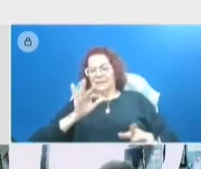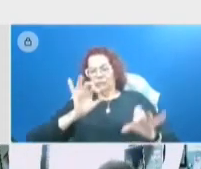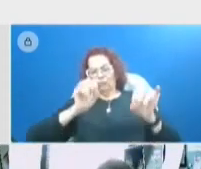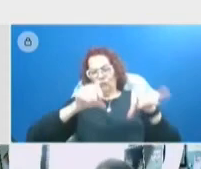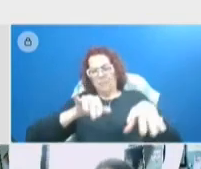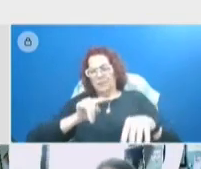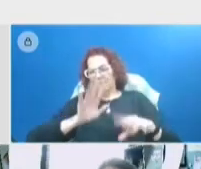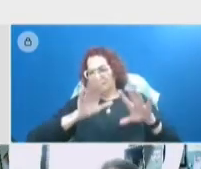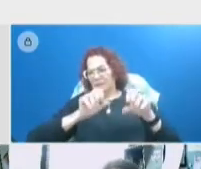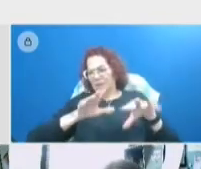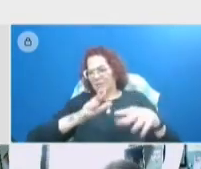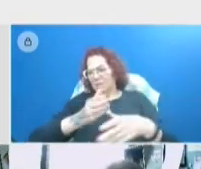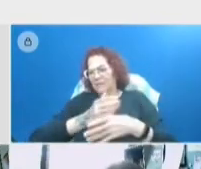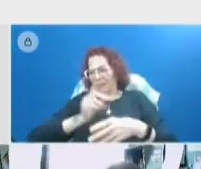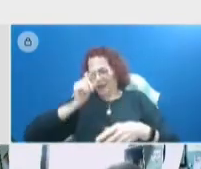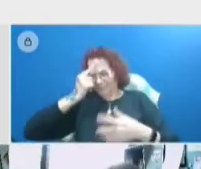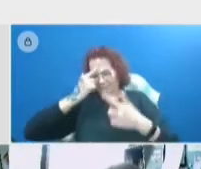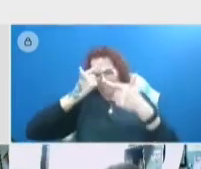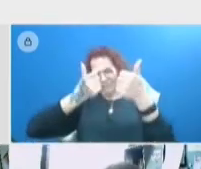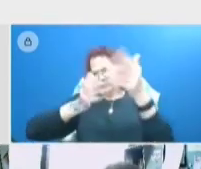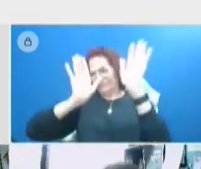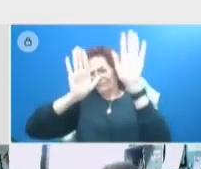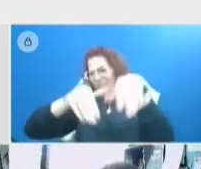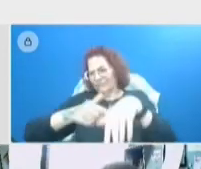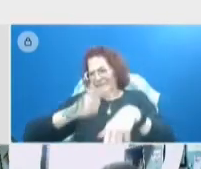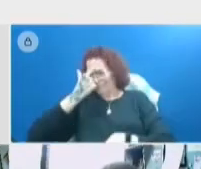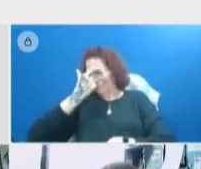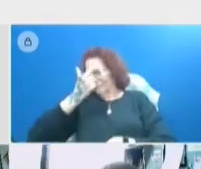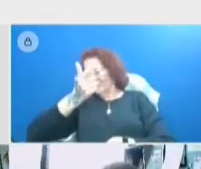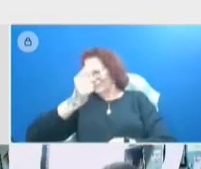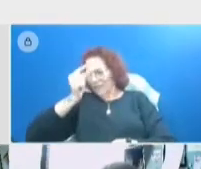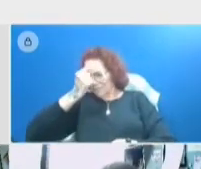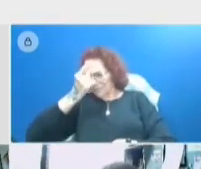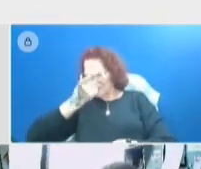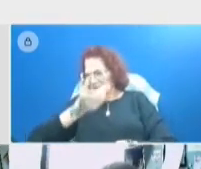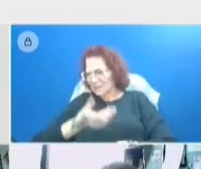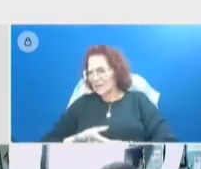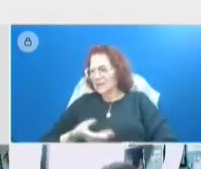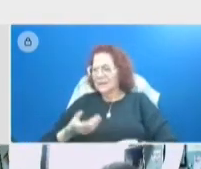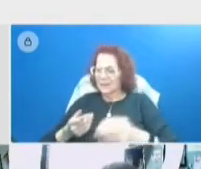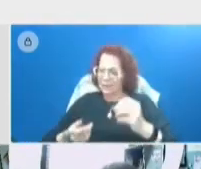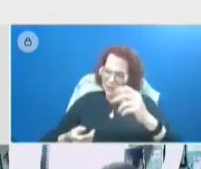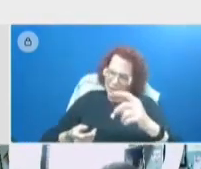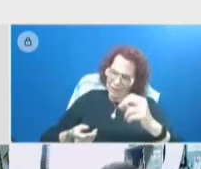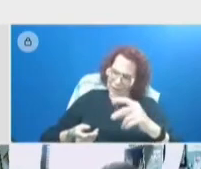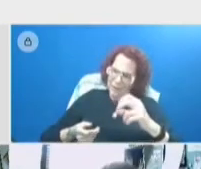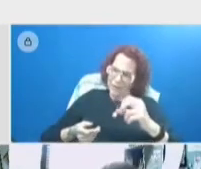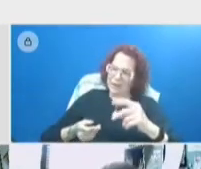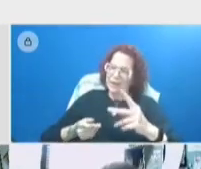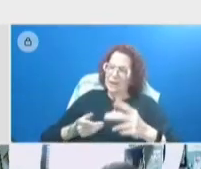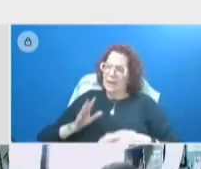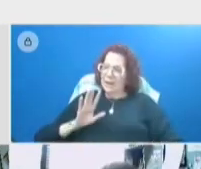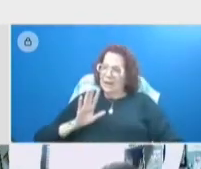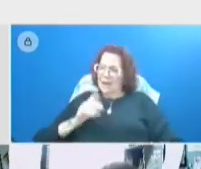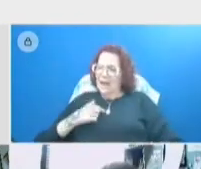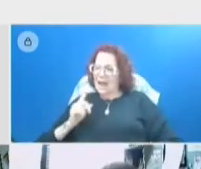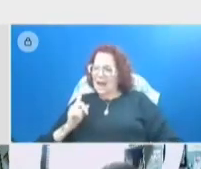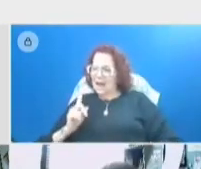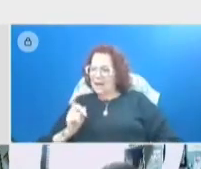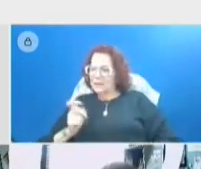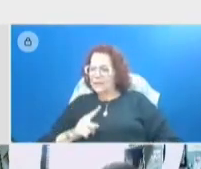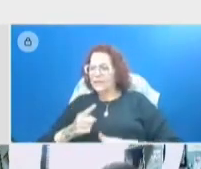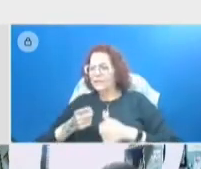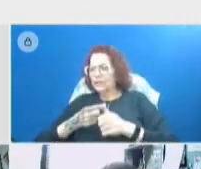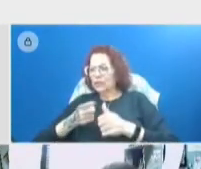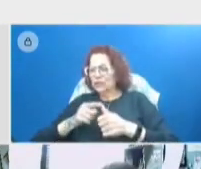decision. Okay. That's okay. Okay. I agree. I did have a question about the first one myself, the health